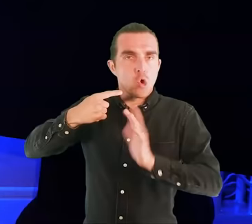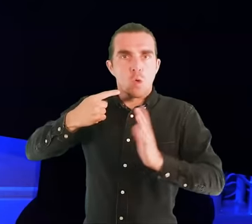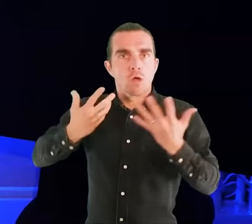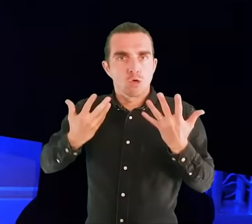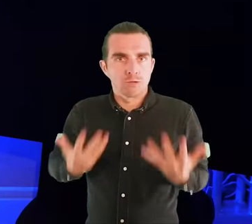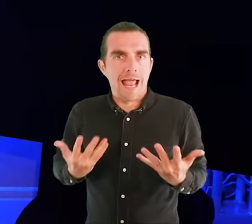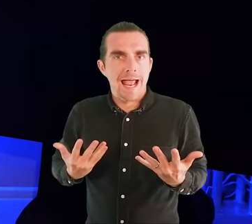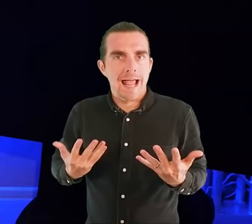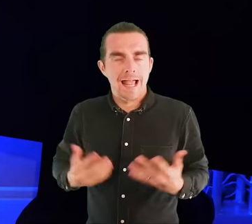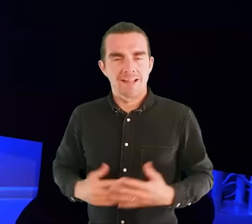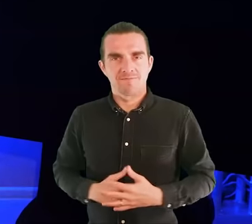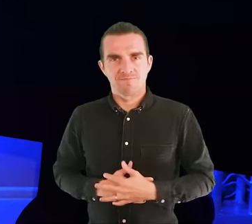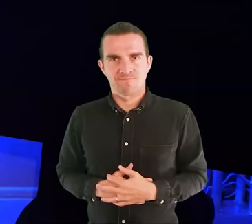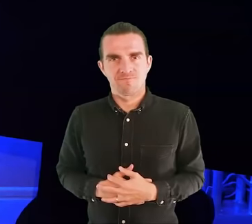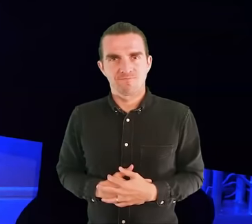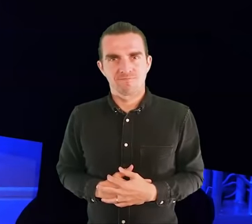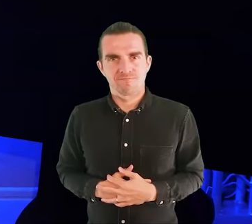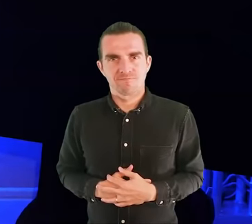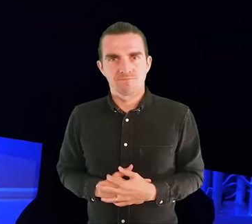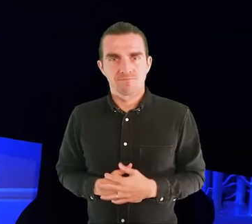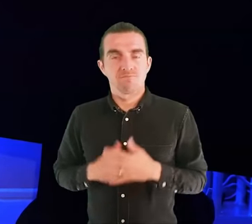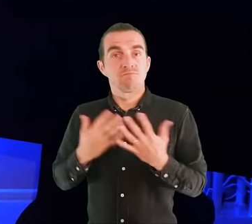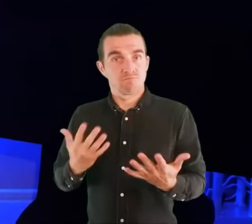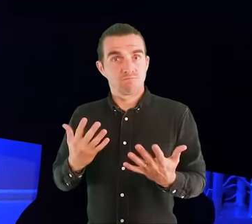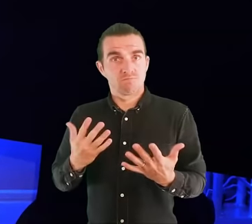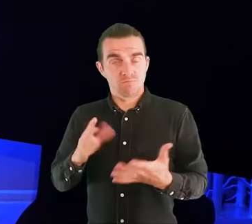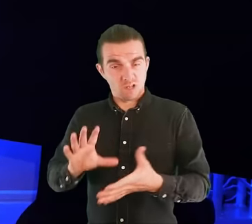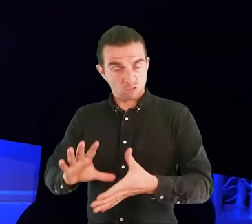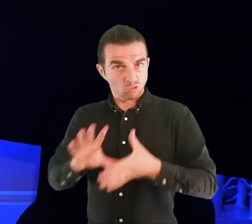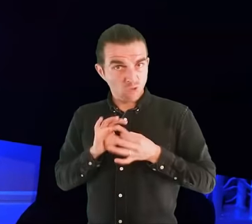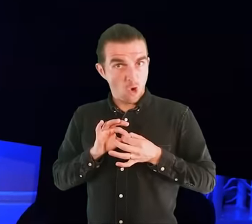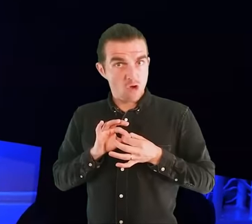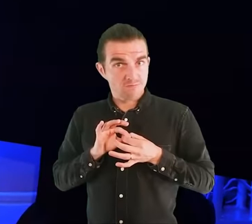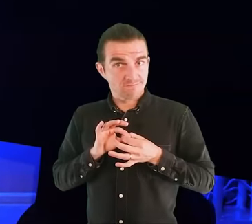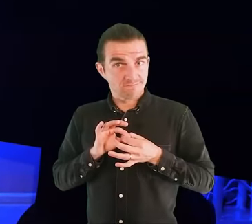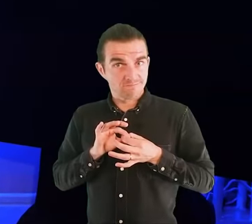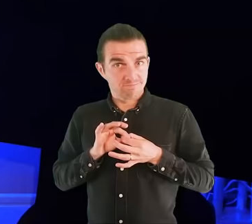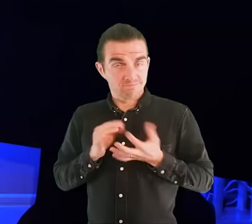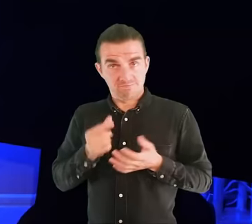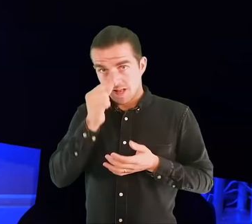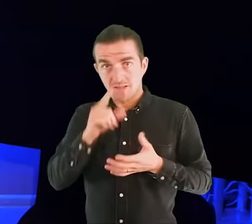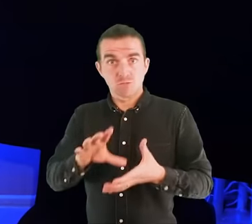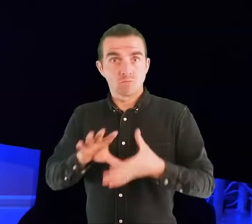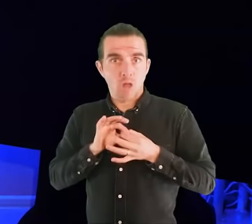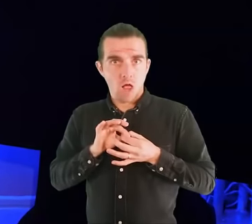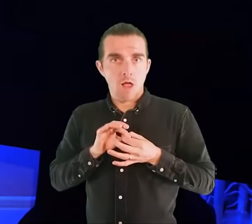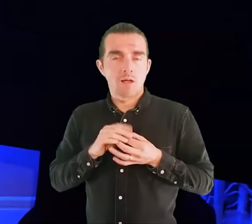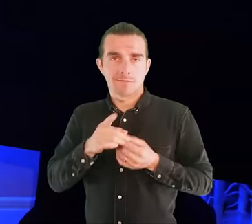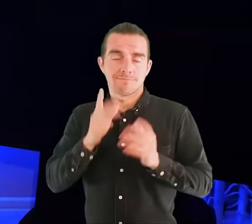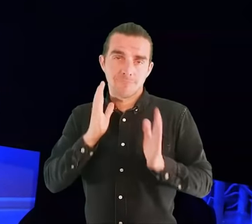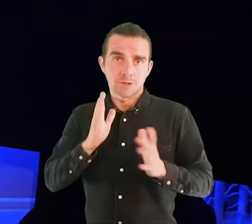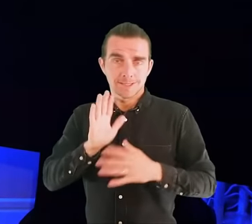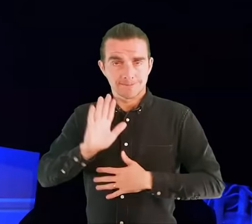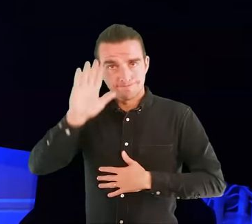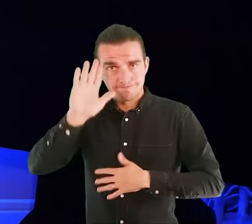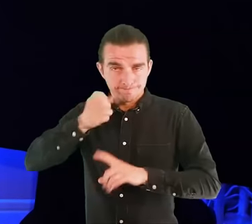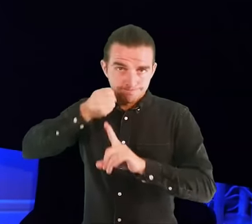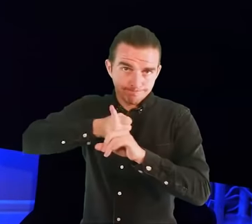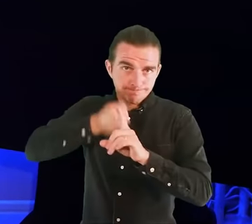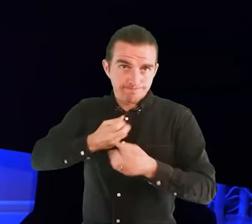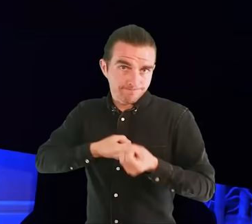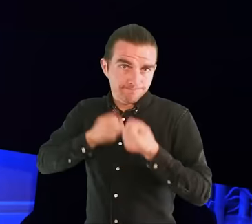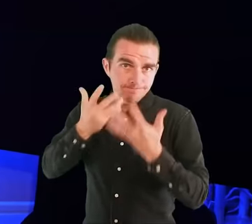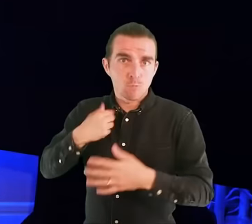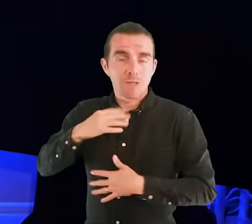Third, join the movement. Your voice needs to be heard. We need at least 100,000 people to speak